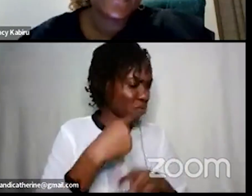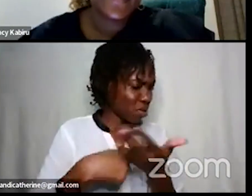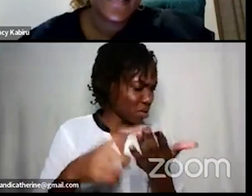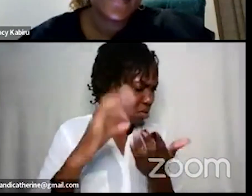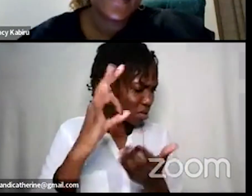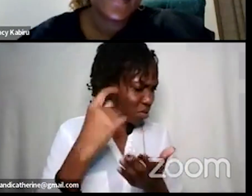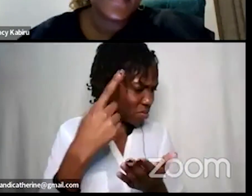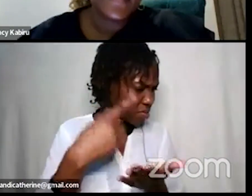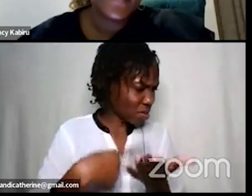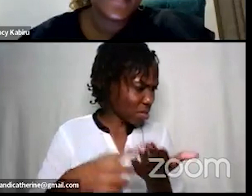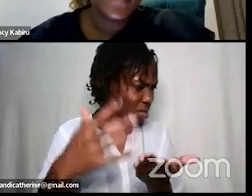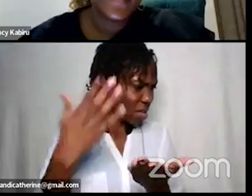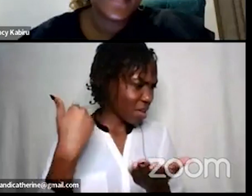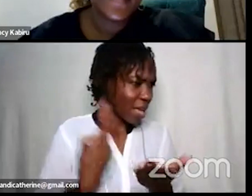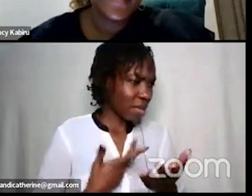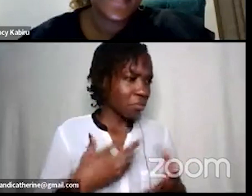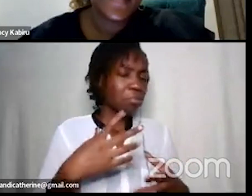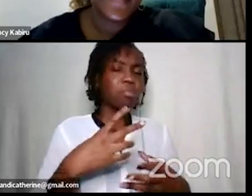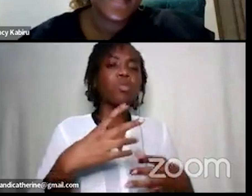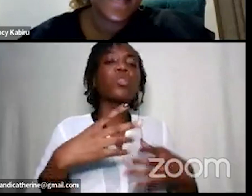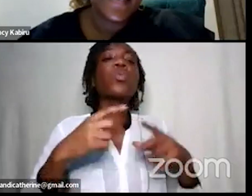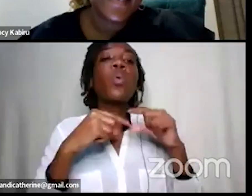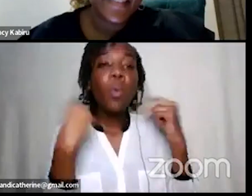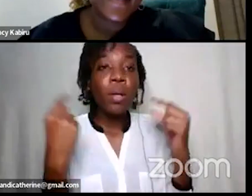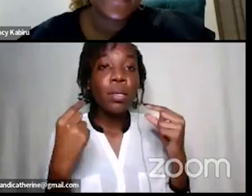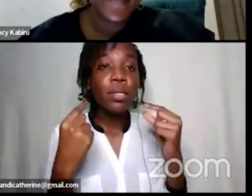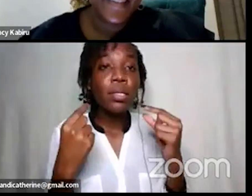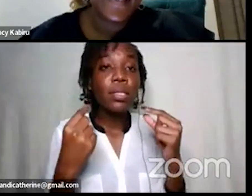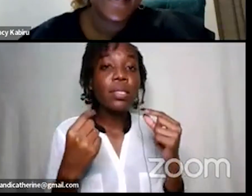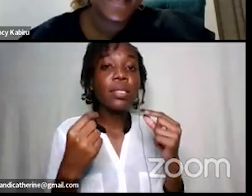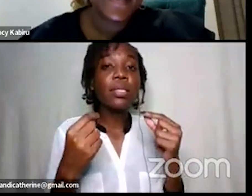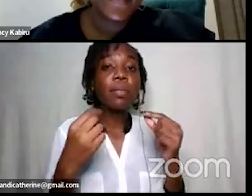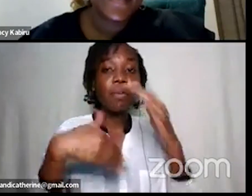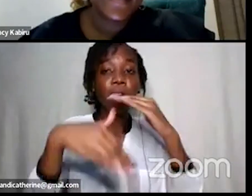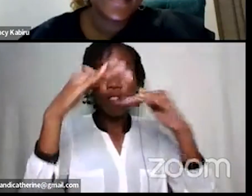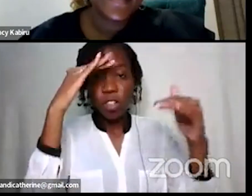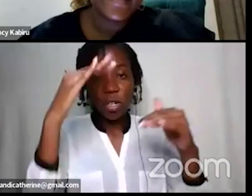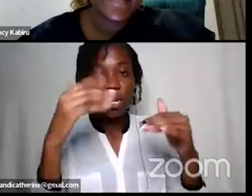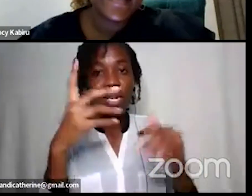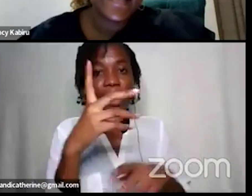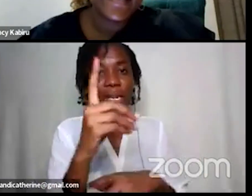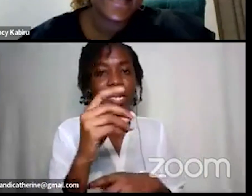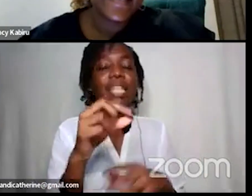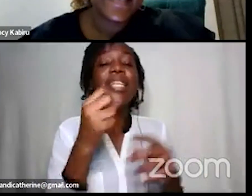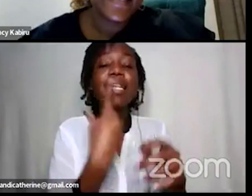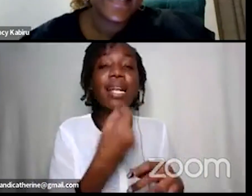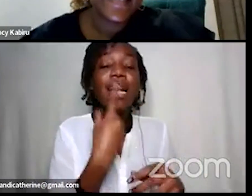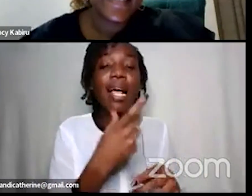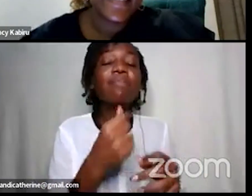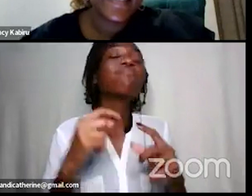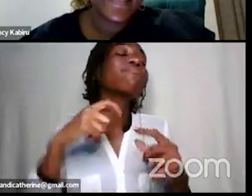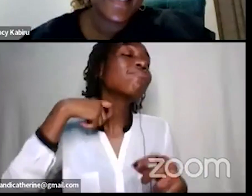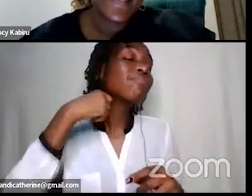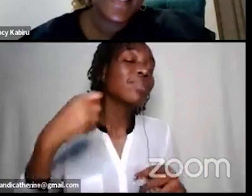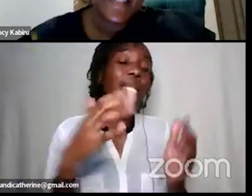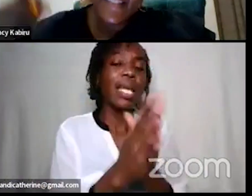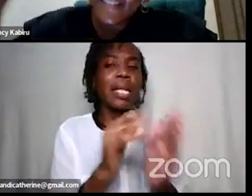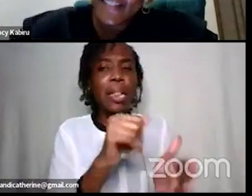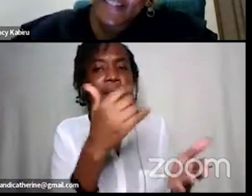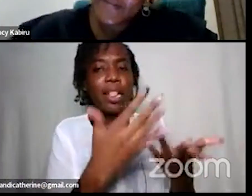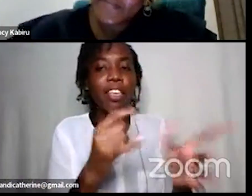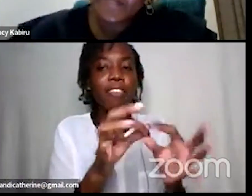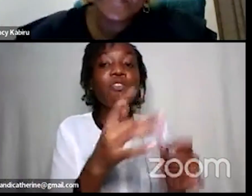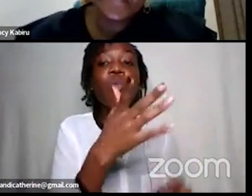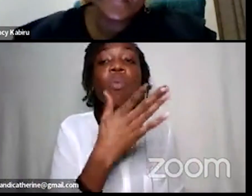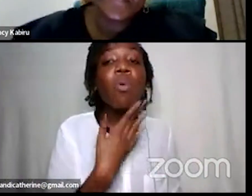we hosted an expert in drug addiction. And I remember her saying that part of what we need to determine when you're dealing with